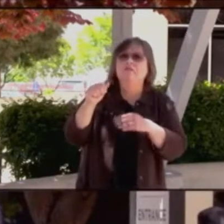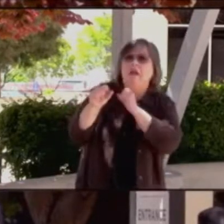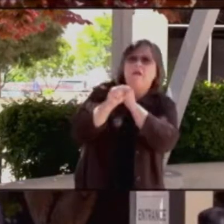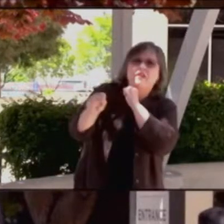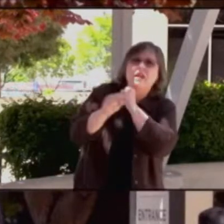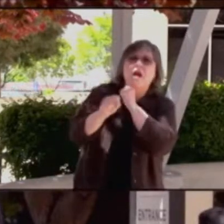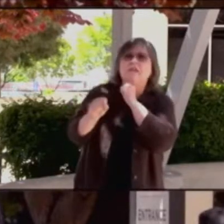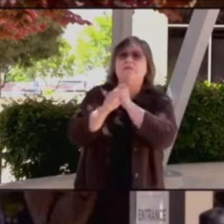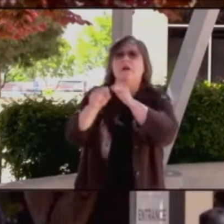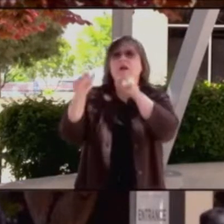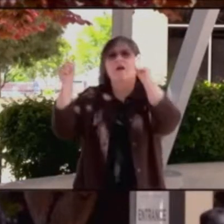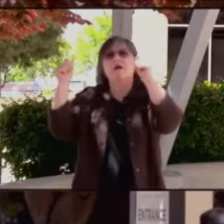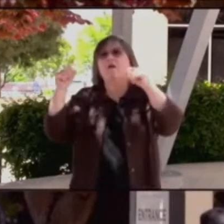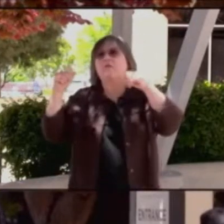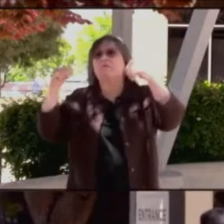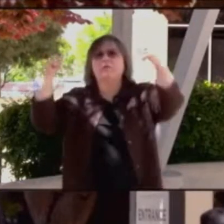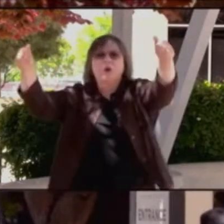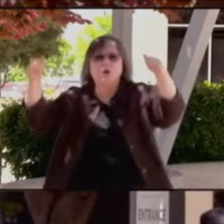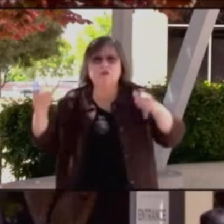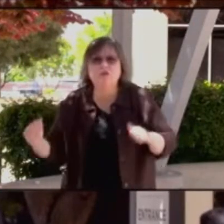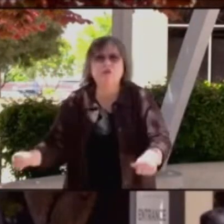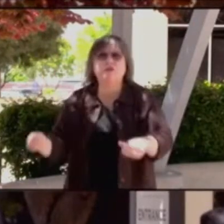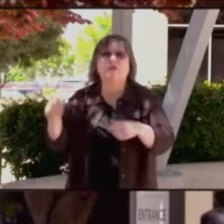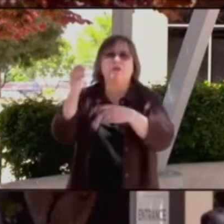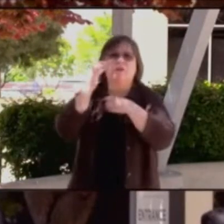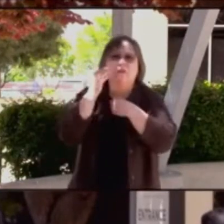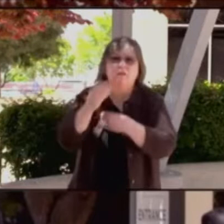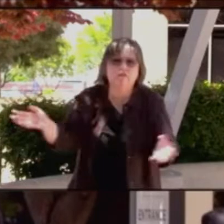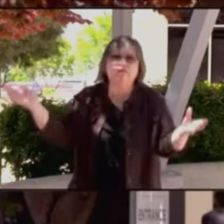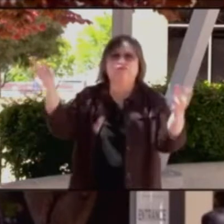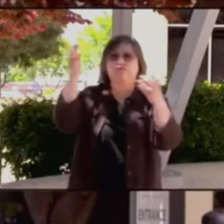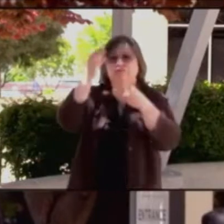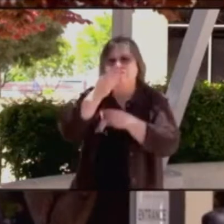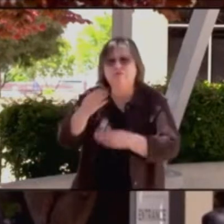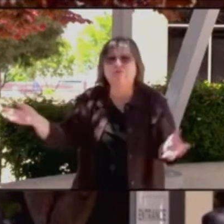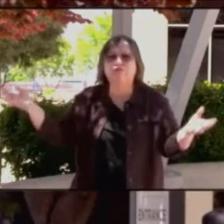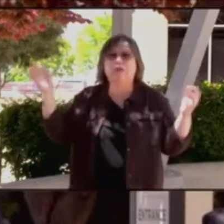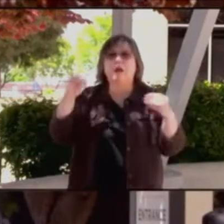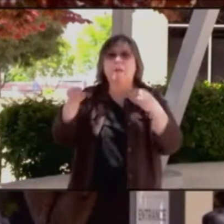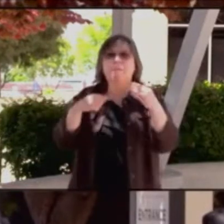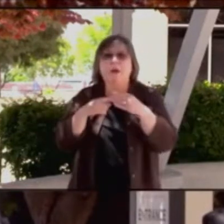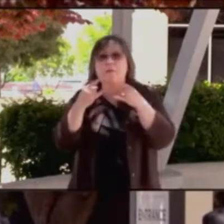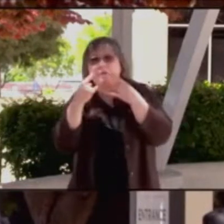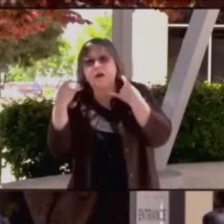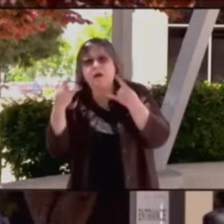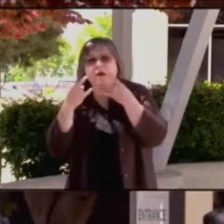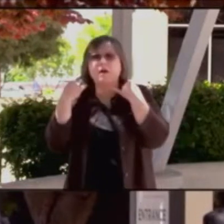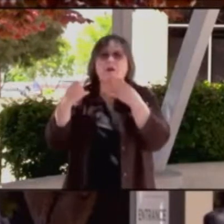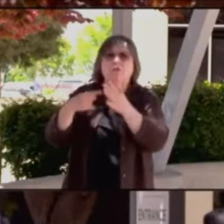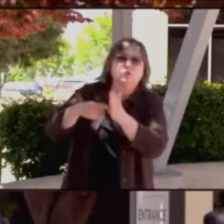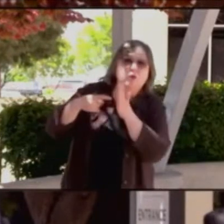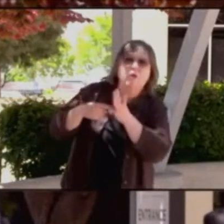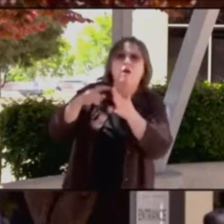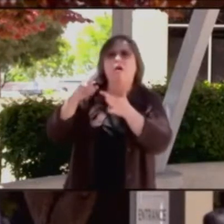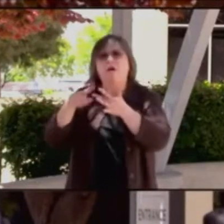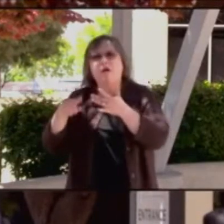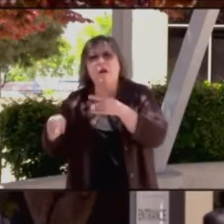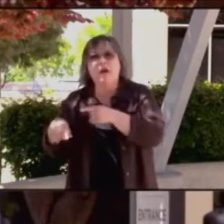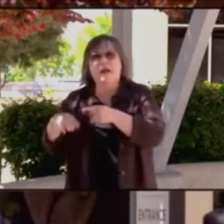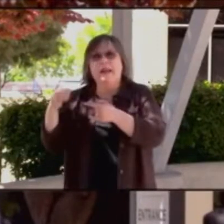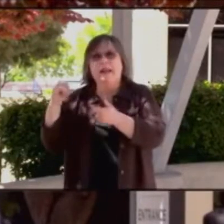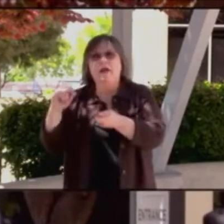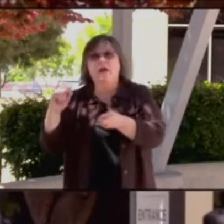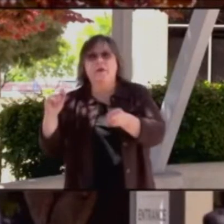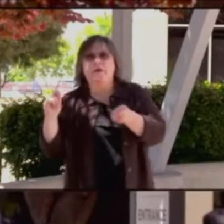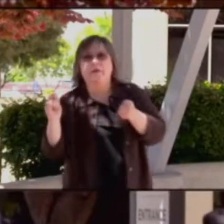especially in regards to masks. How do you message now going the opposite way, people would say, especially with masks,